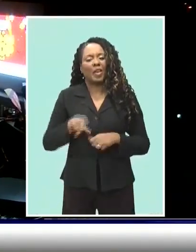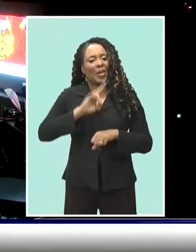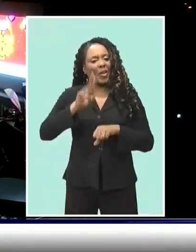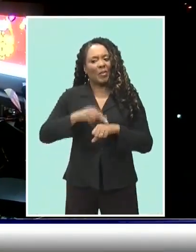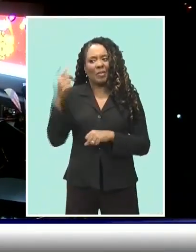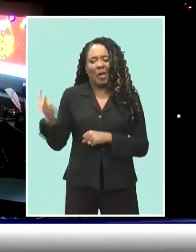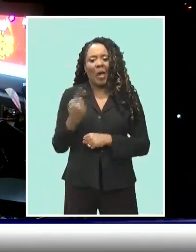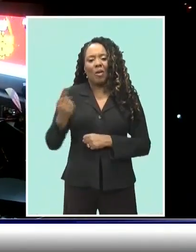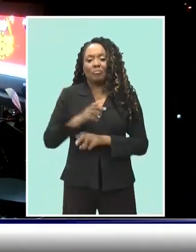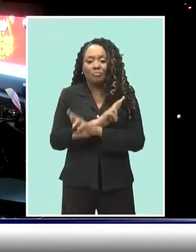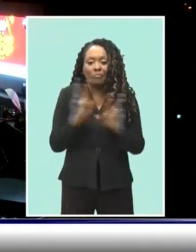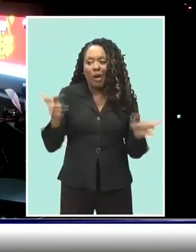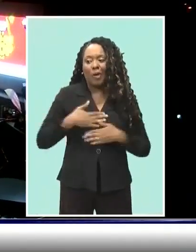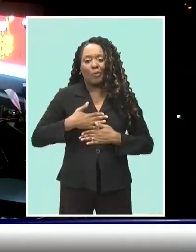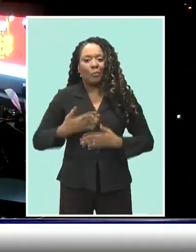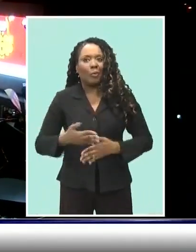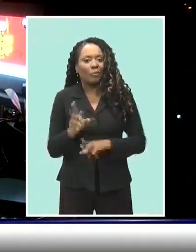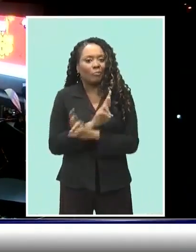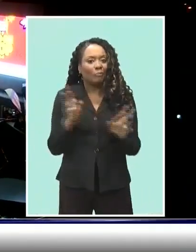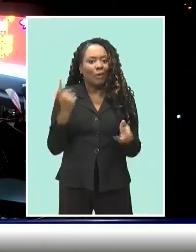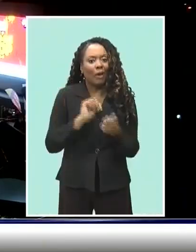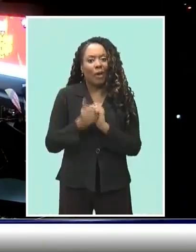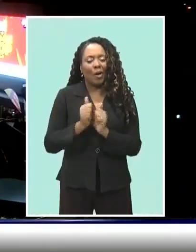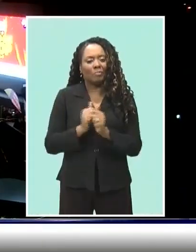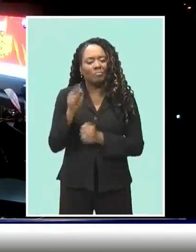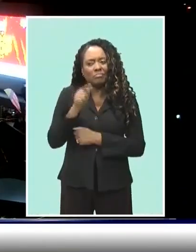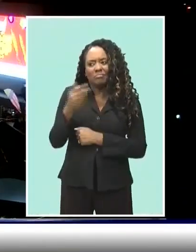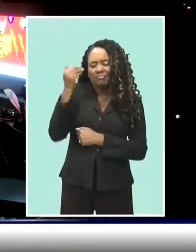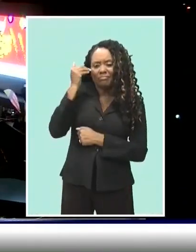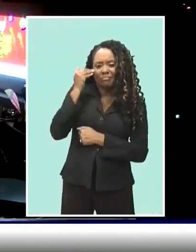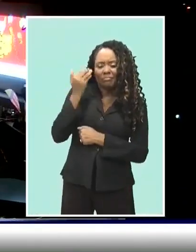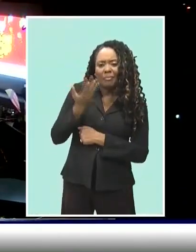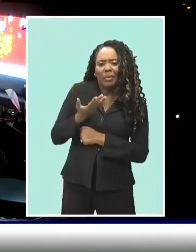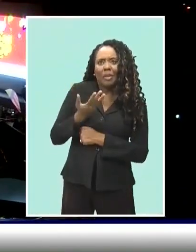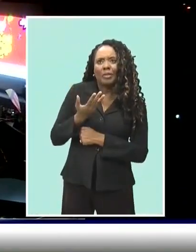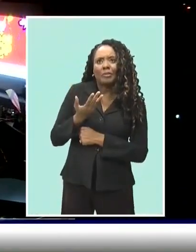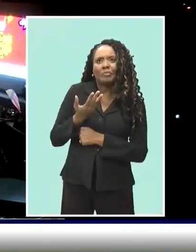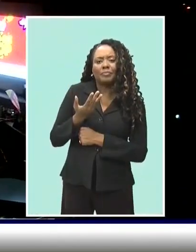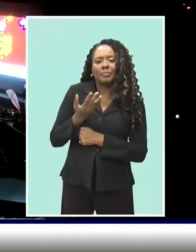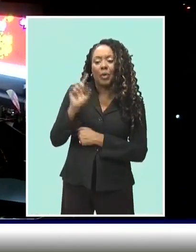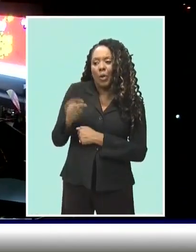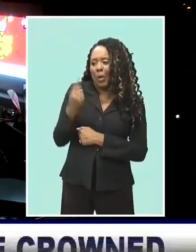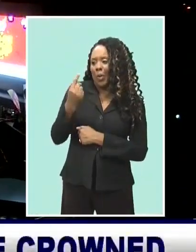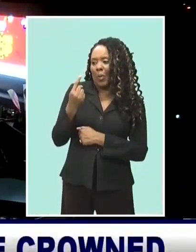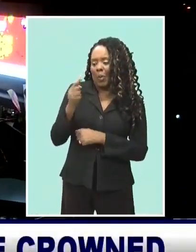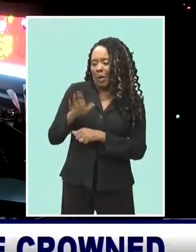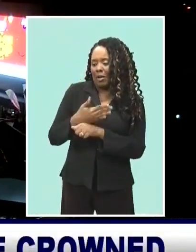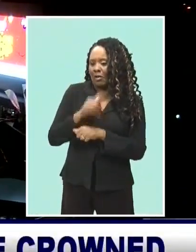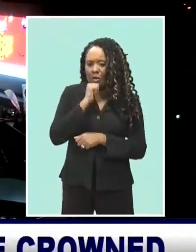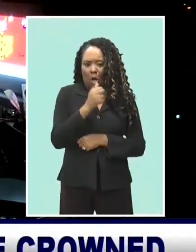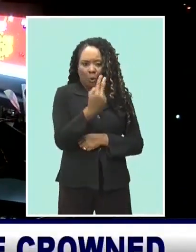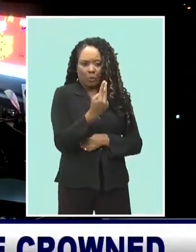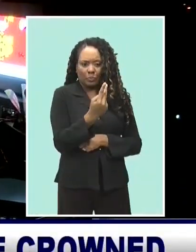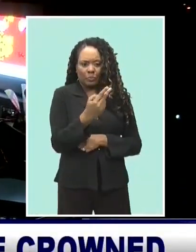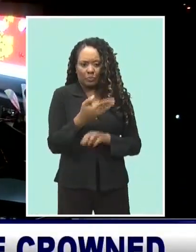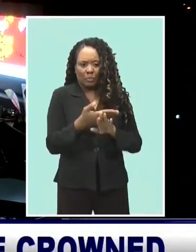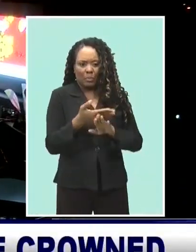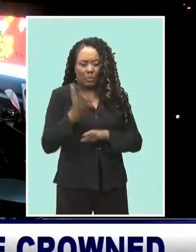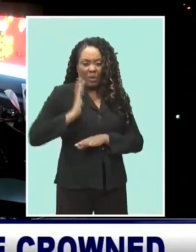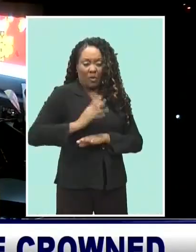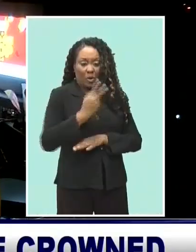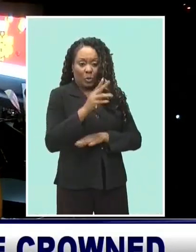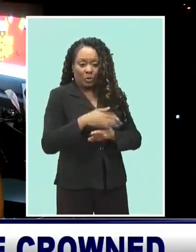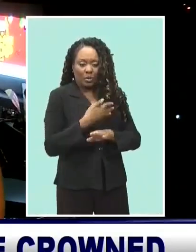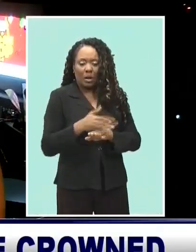and willing, getting ready for the competition. As you know, it was one song and no semi-final this year, so when they were